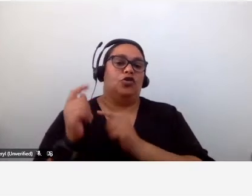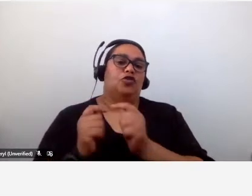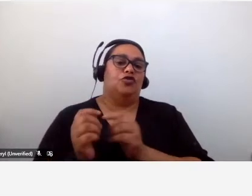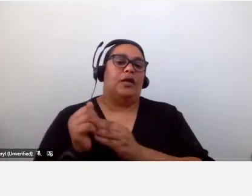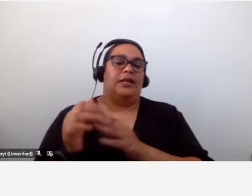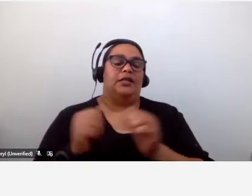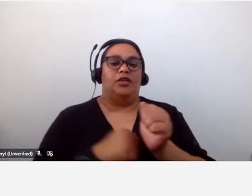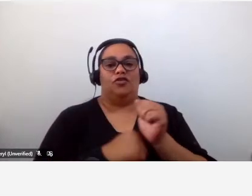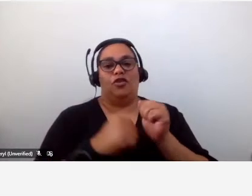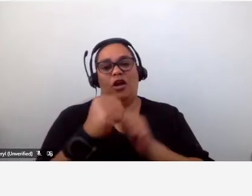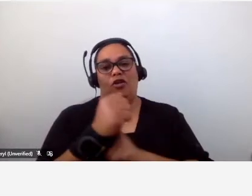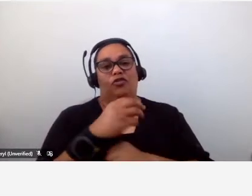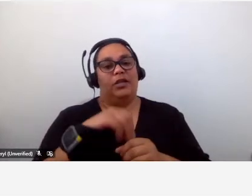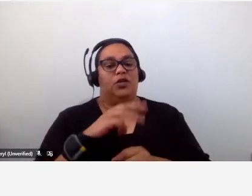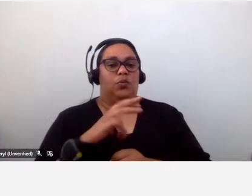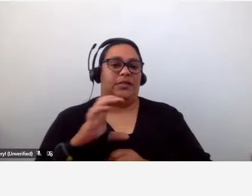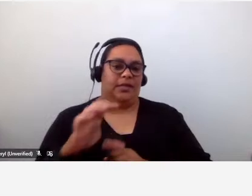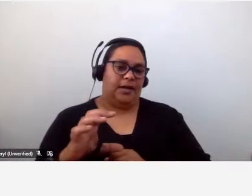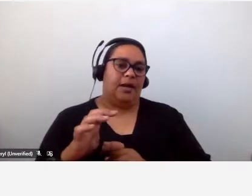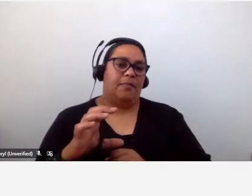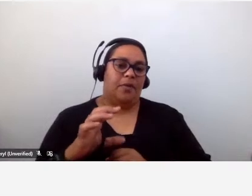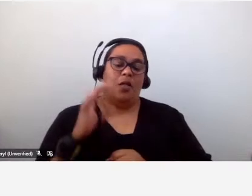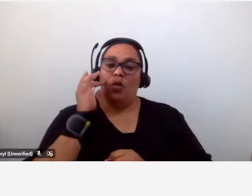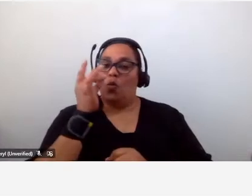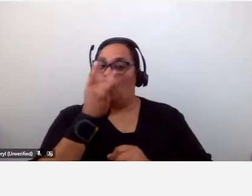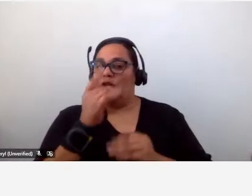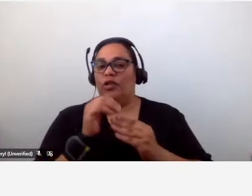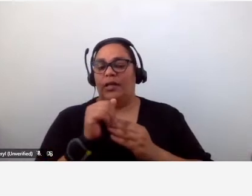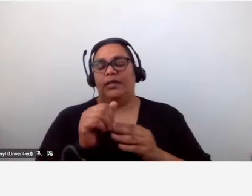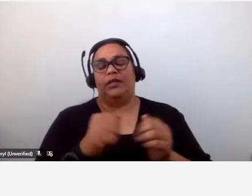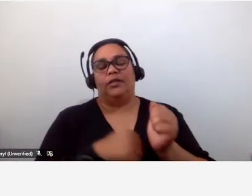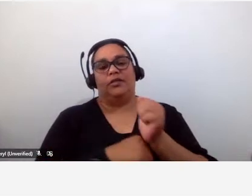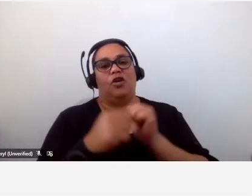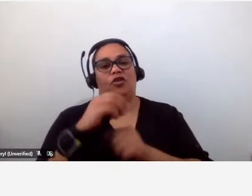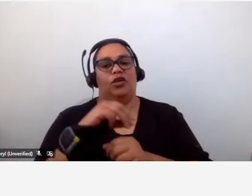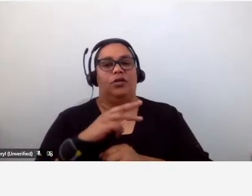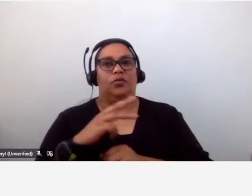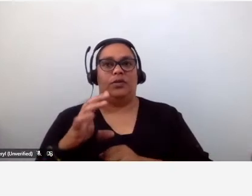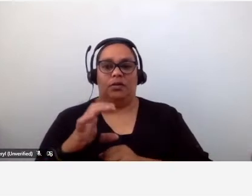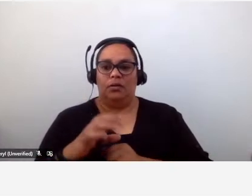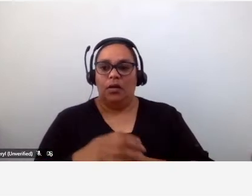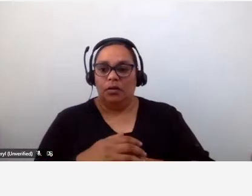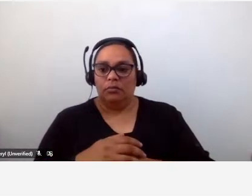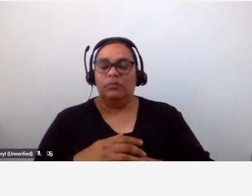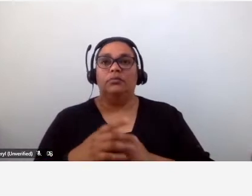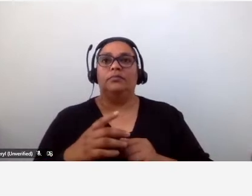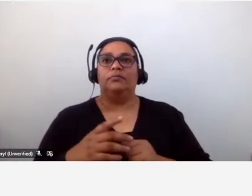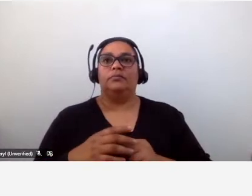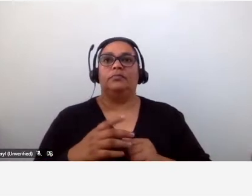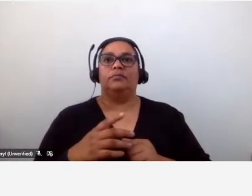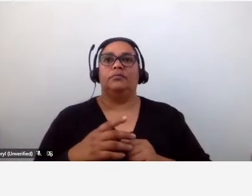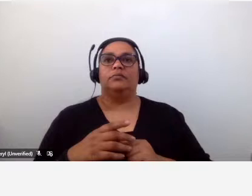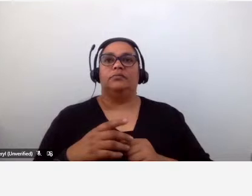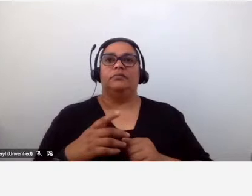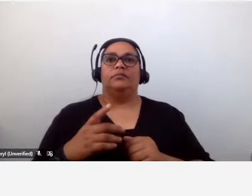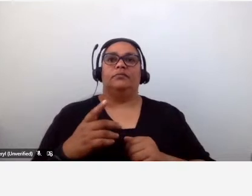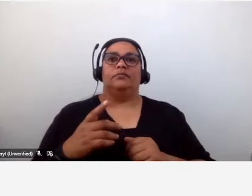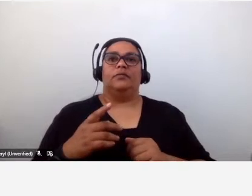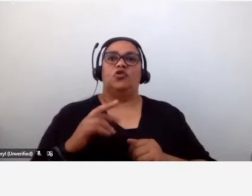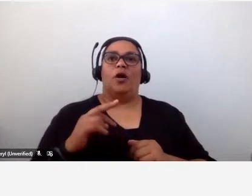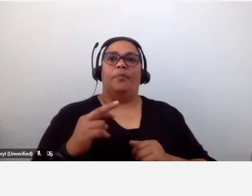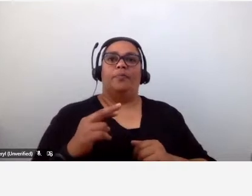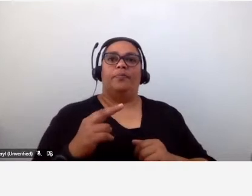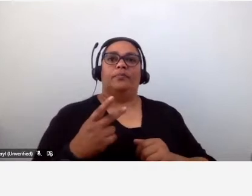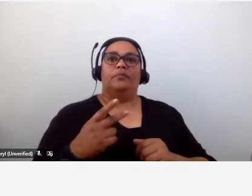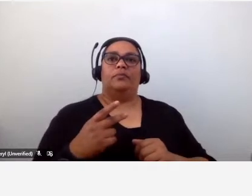leadership structures in the Western Cape, the Khoisan leadership structures in the Western Cape. I'd now like to hand over to, we'll start